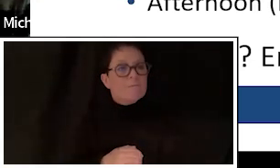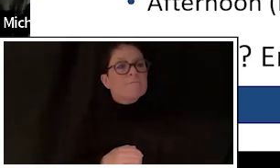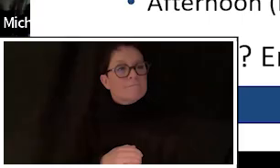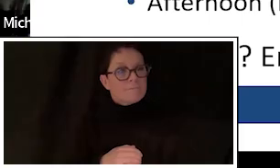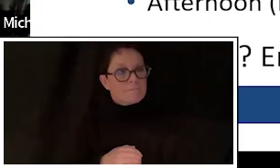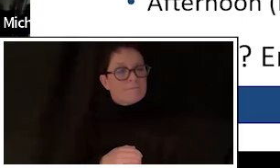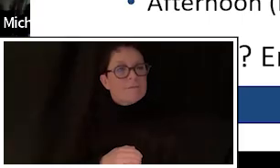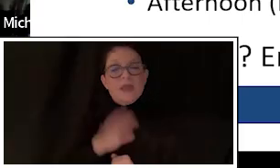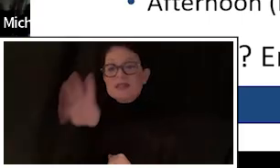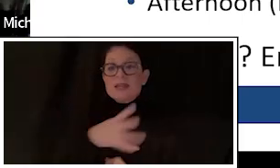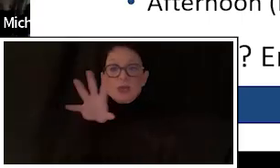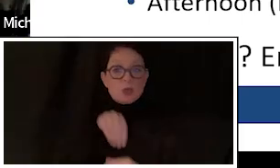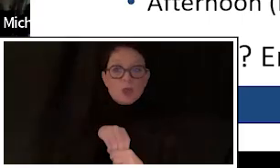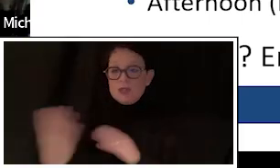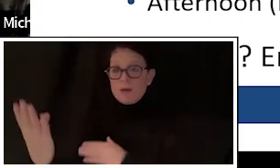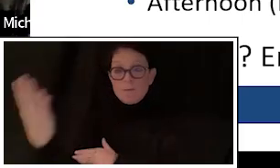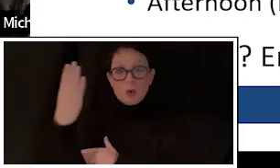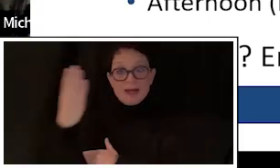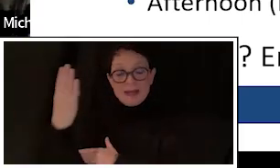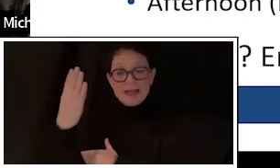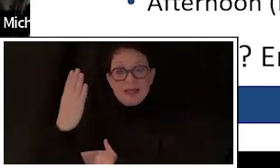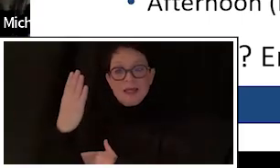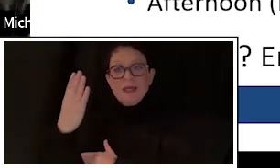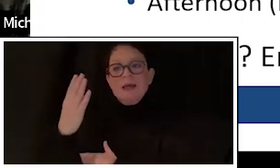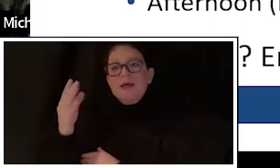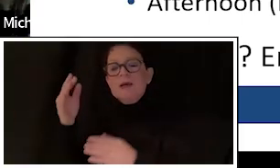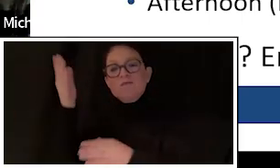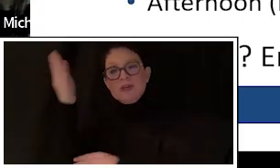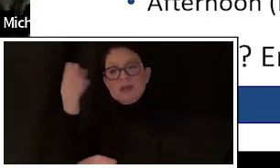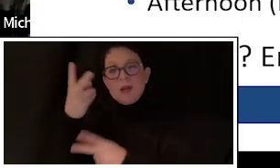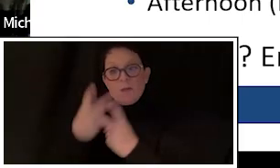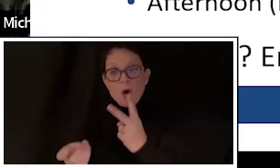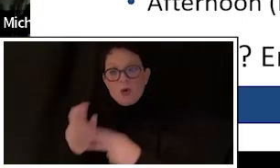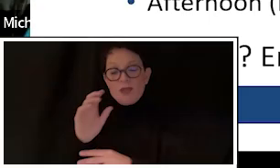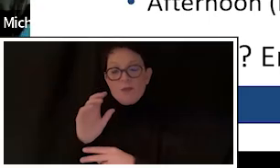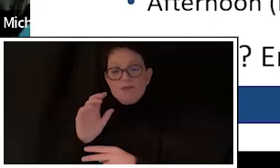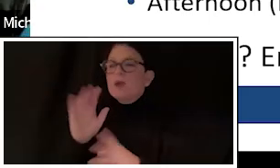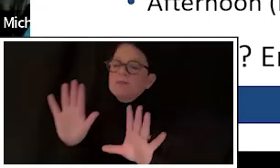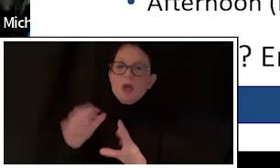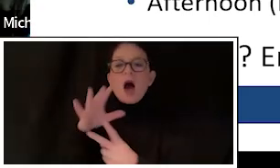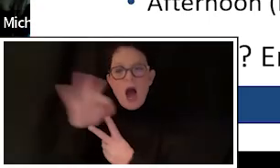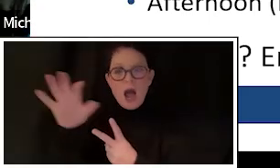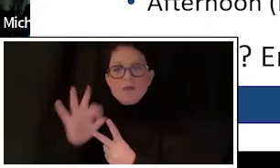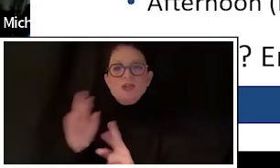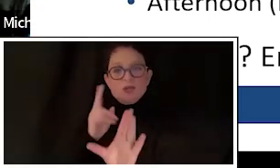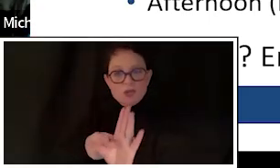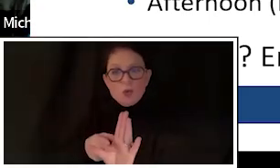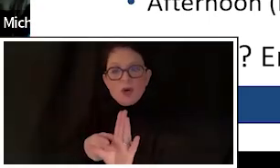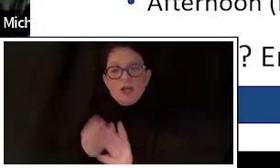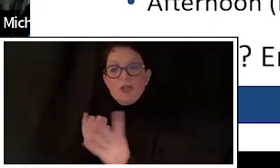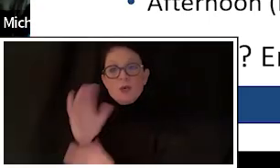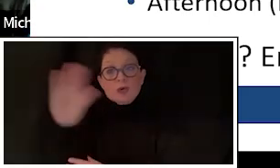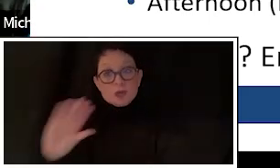The schedule includes a morning that will be presented both on Zoom, or you'll have the option to attend